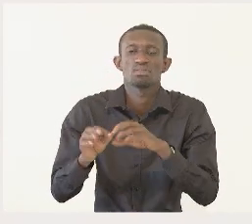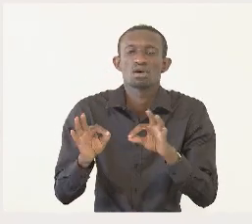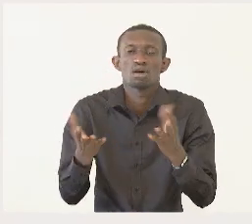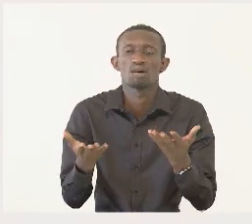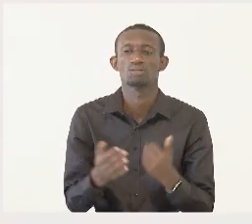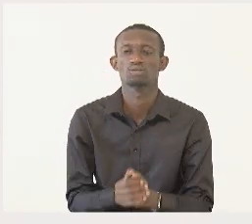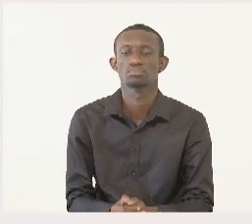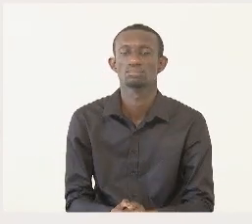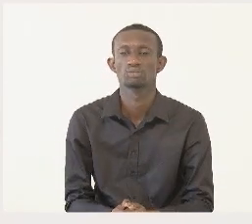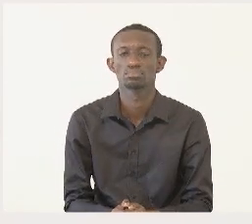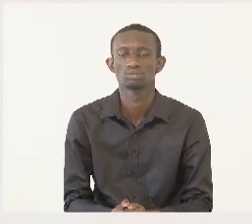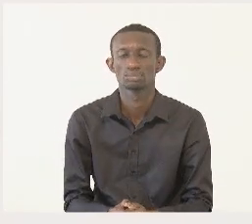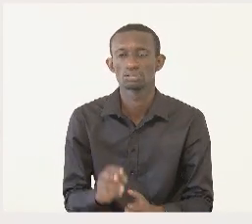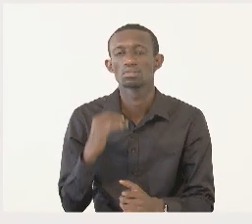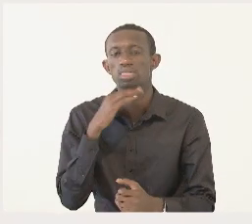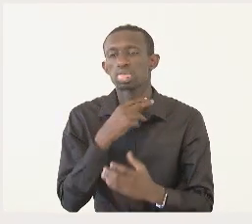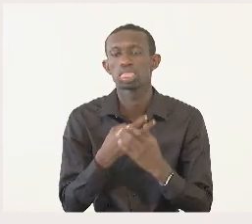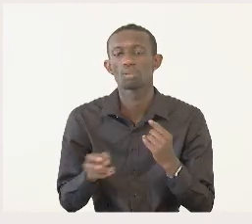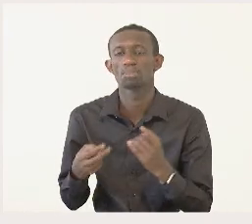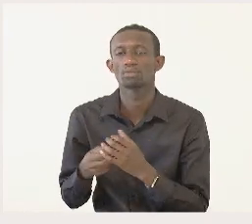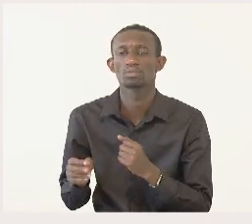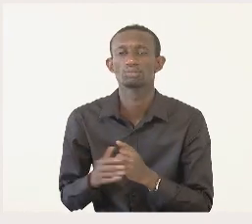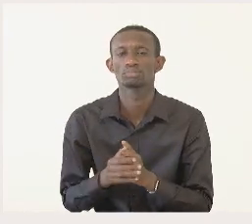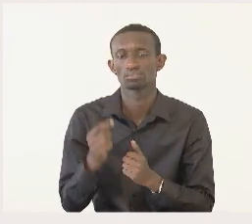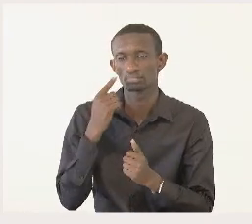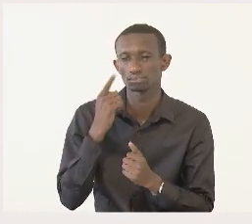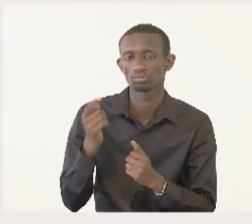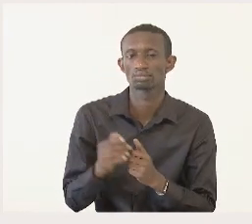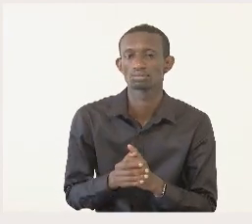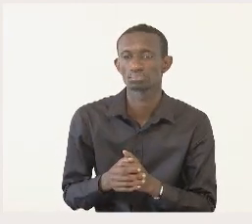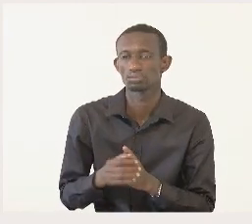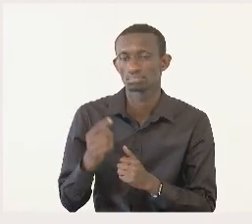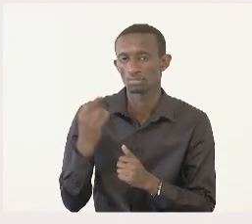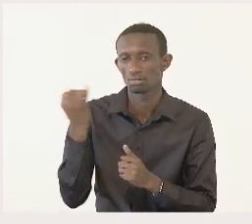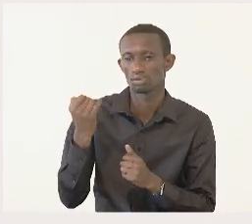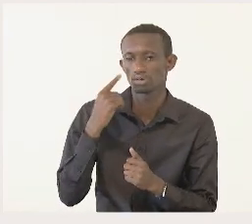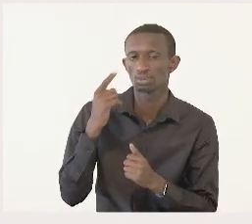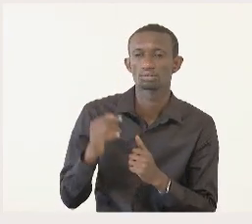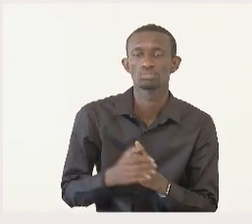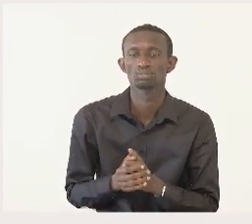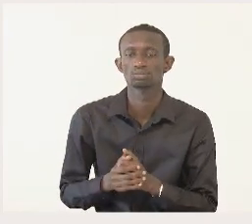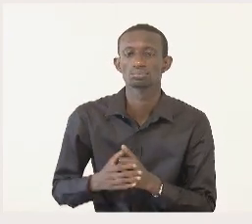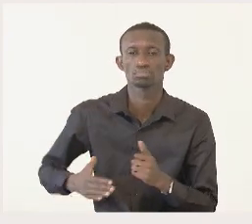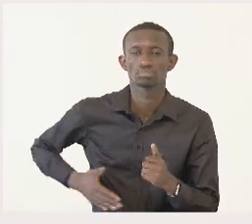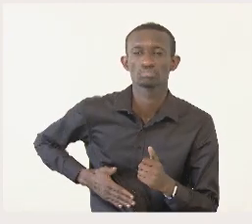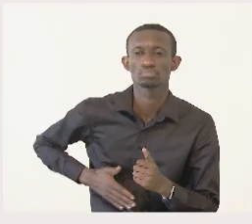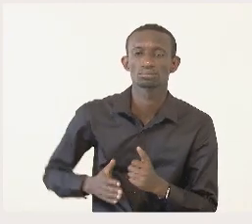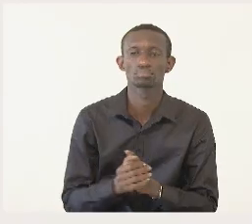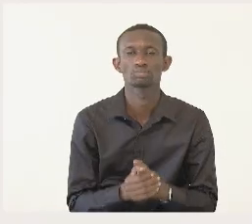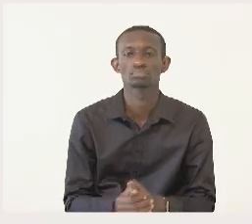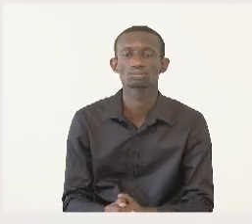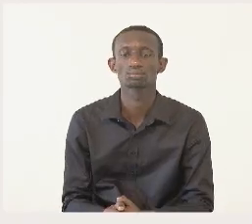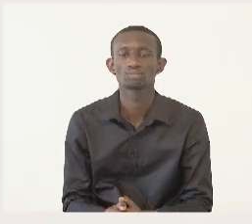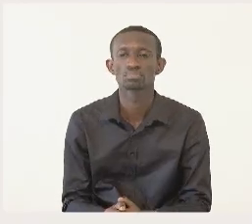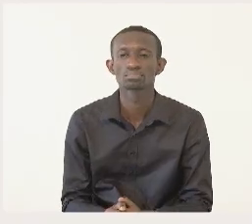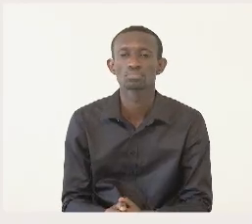of excretion. Let's go through and have the diagram of the river and where it is located. We have